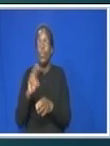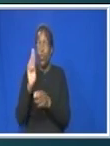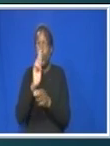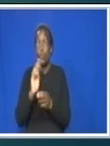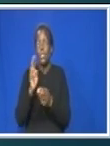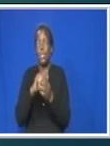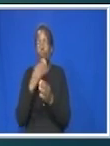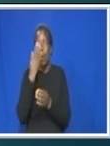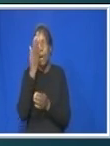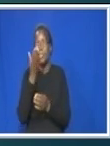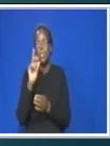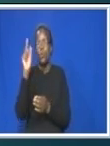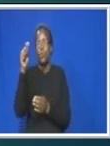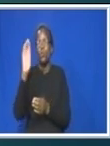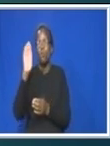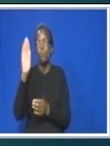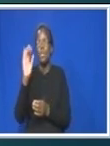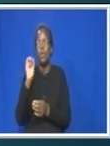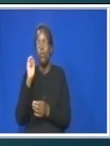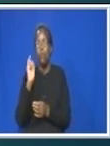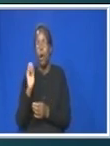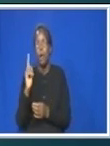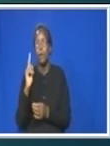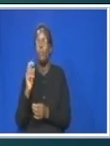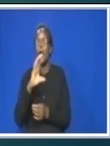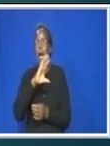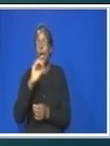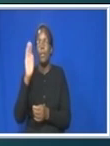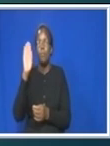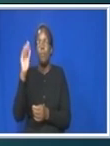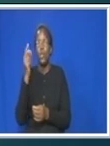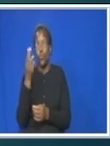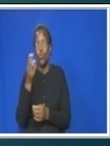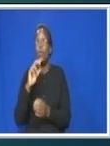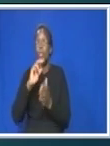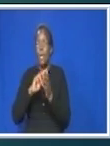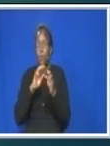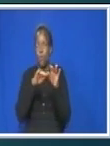answer the questions B1 and B2 that follow.